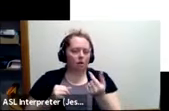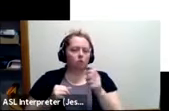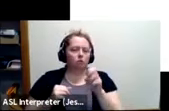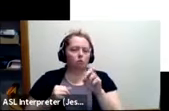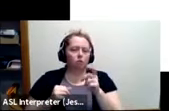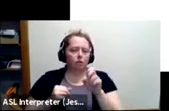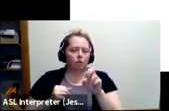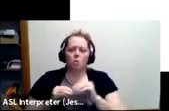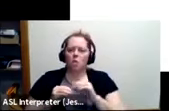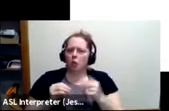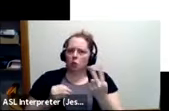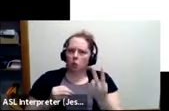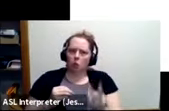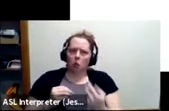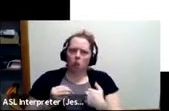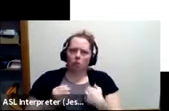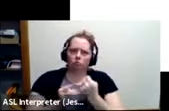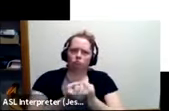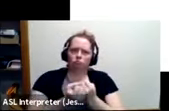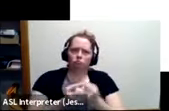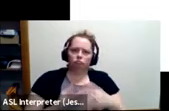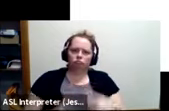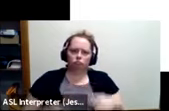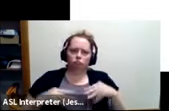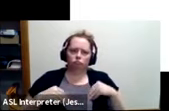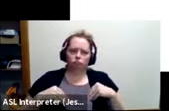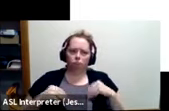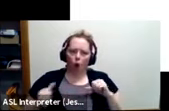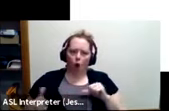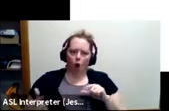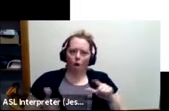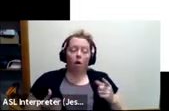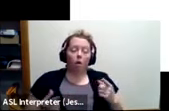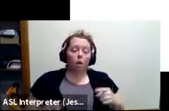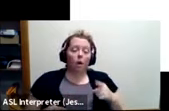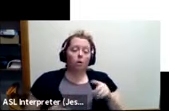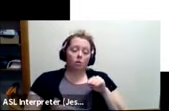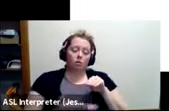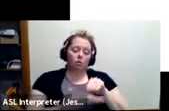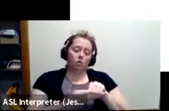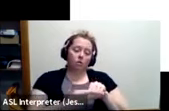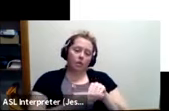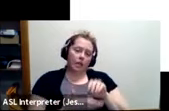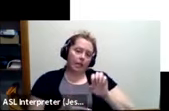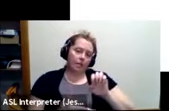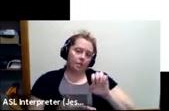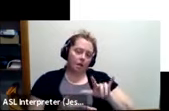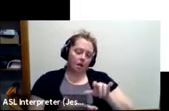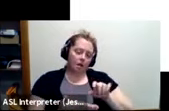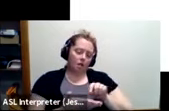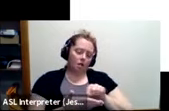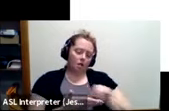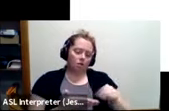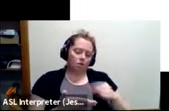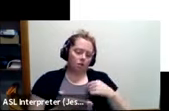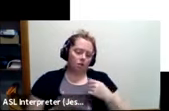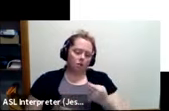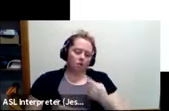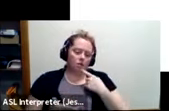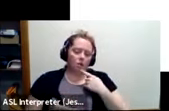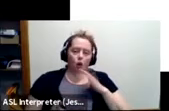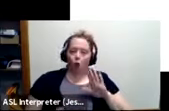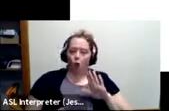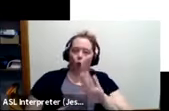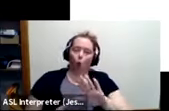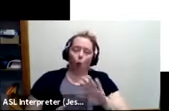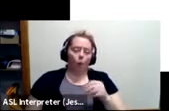am accepting of all of them. So when you put your pronoun in your email signature, it signals to people, hey, this is a practice that we all need to do